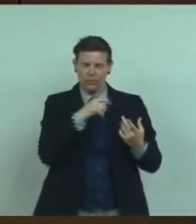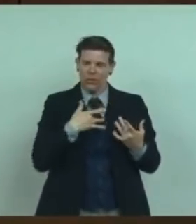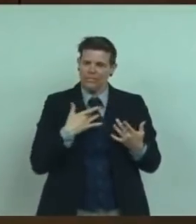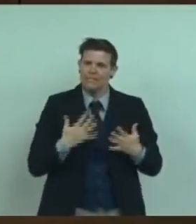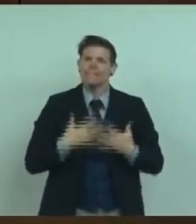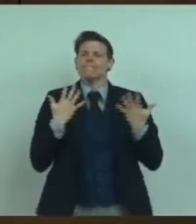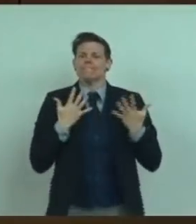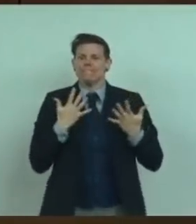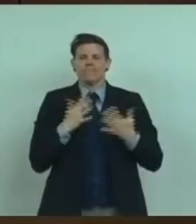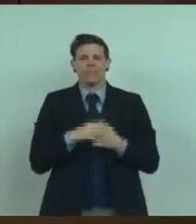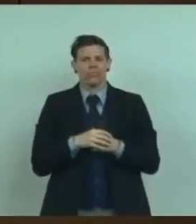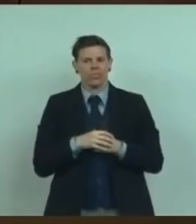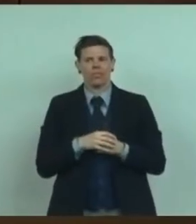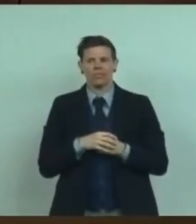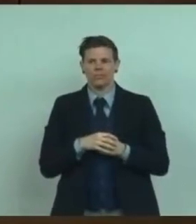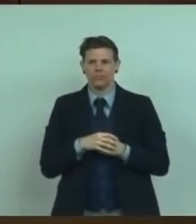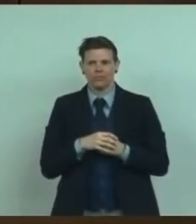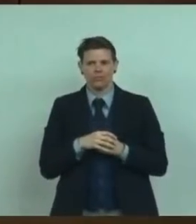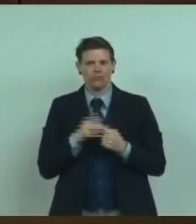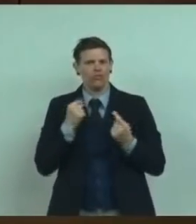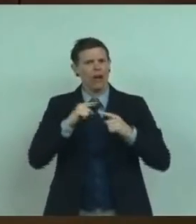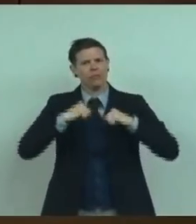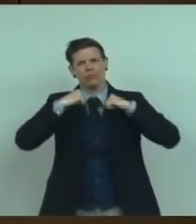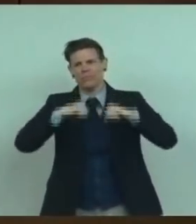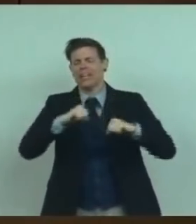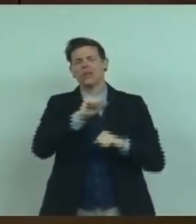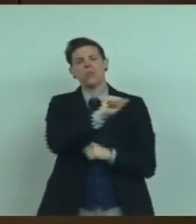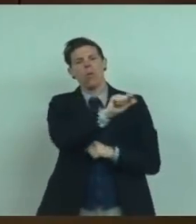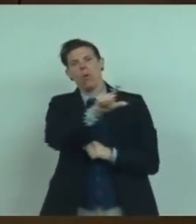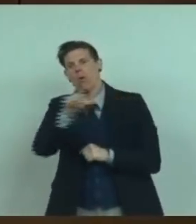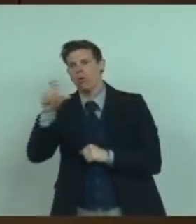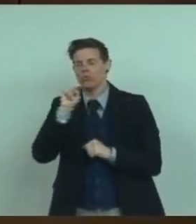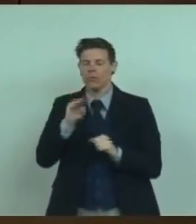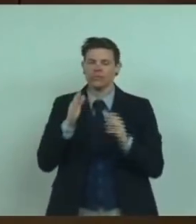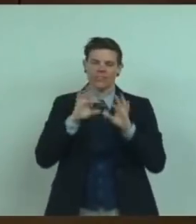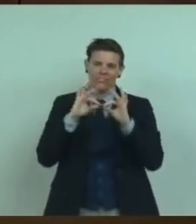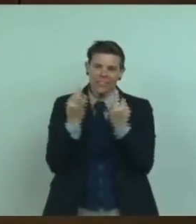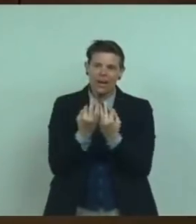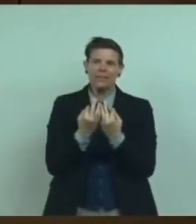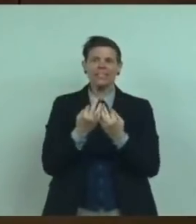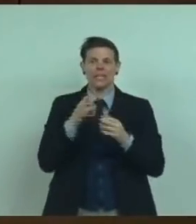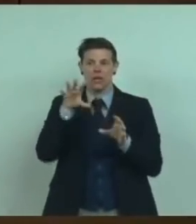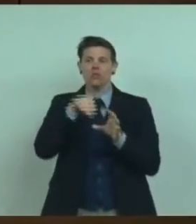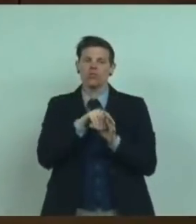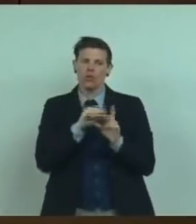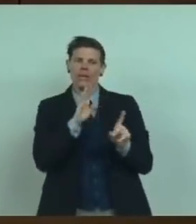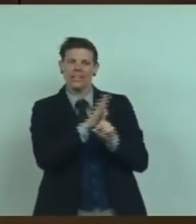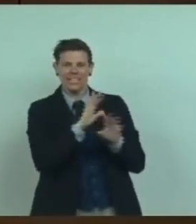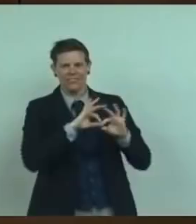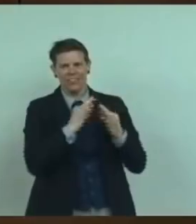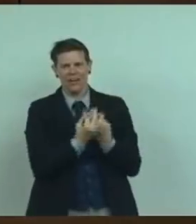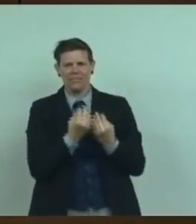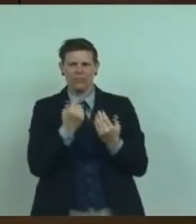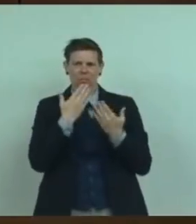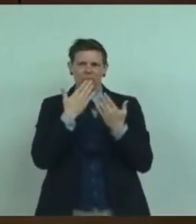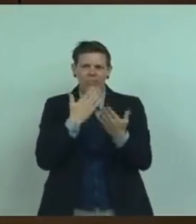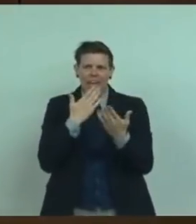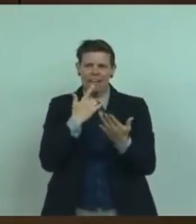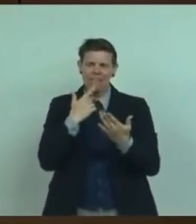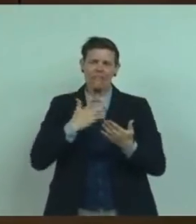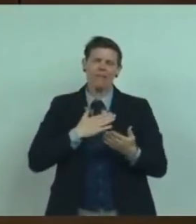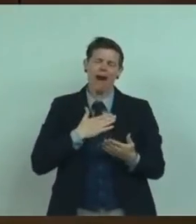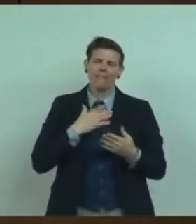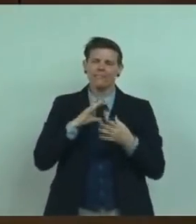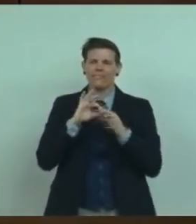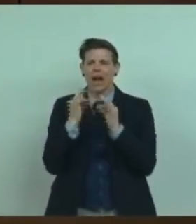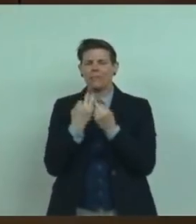single New Mexico family, including his. And so I thank you for asking me about my family and working hard to